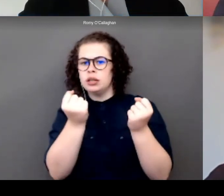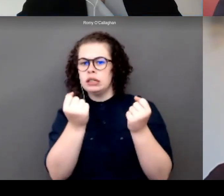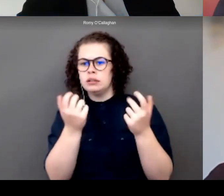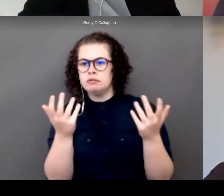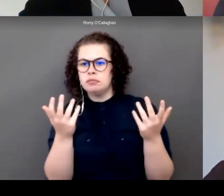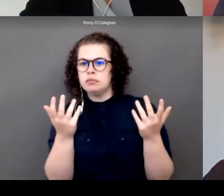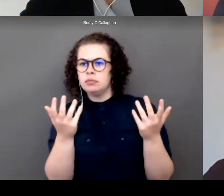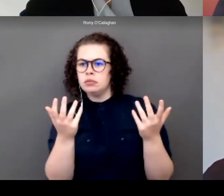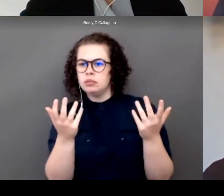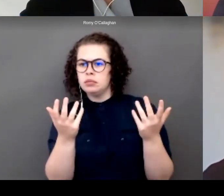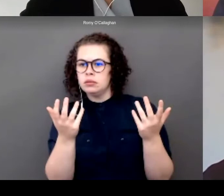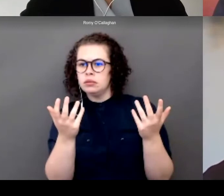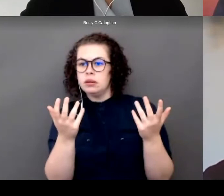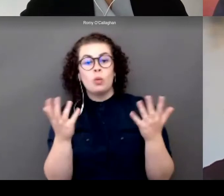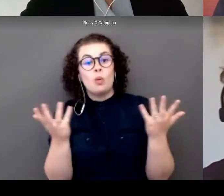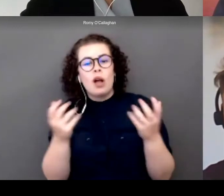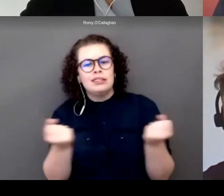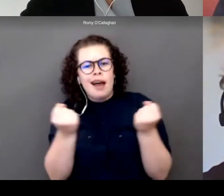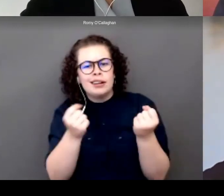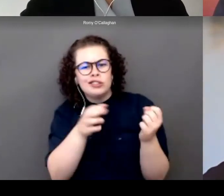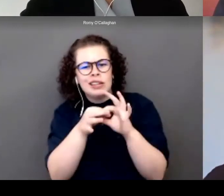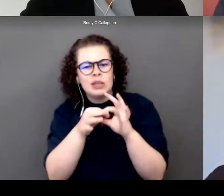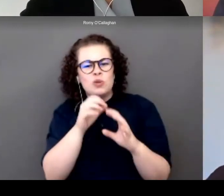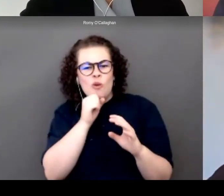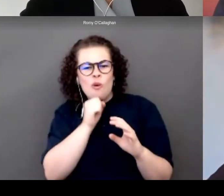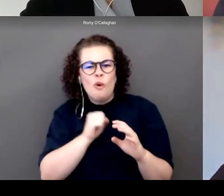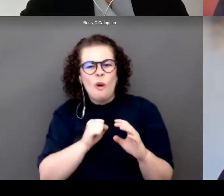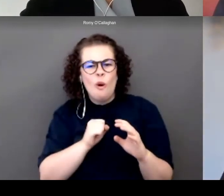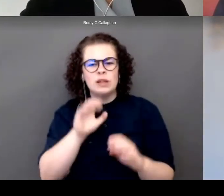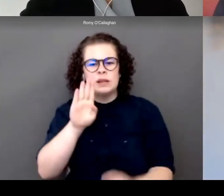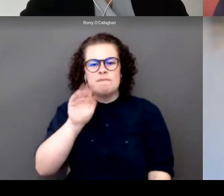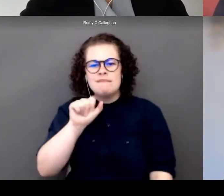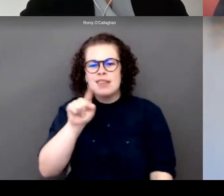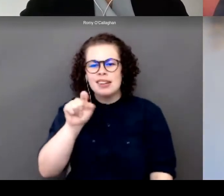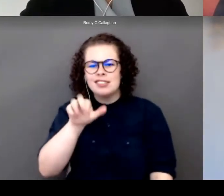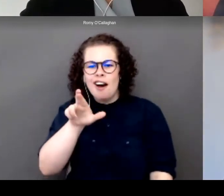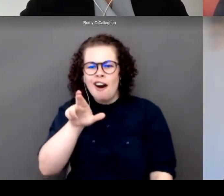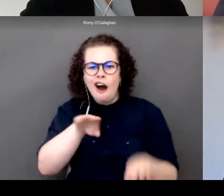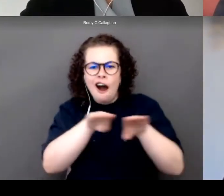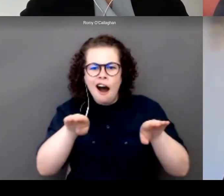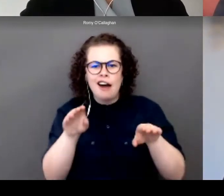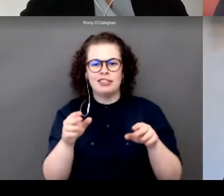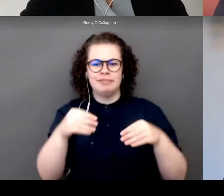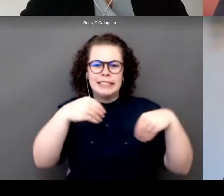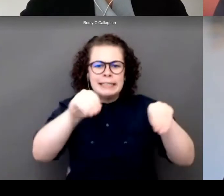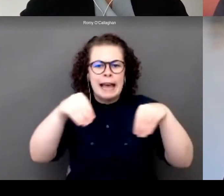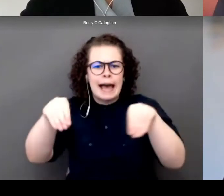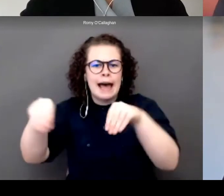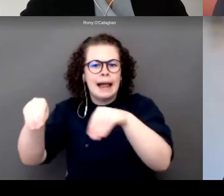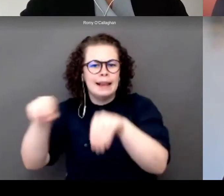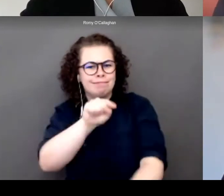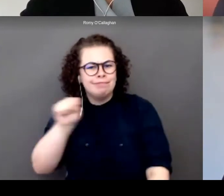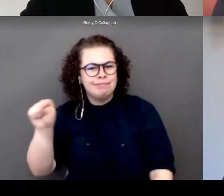It's a long question, and if I start answering, I would have to book myself a conference for